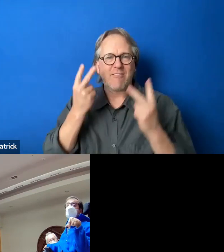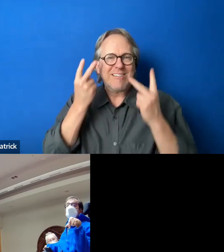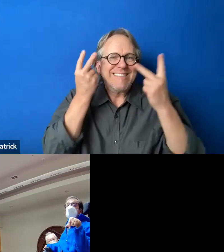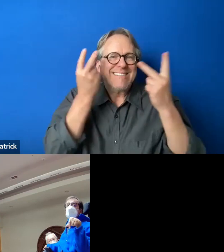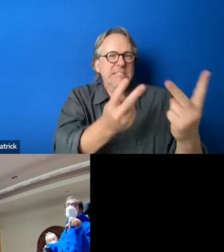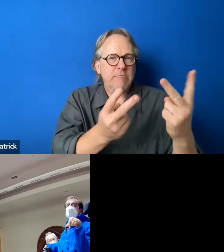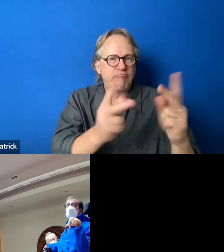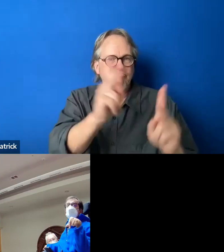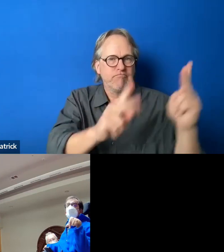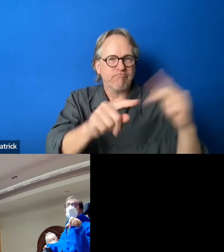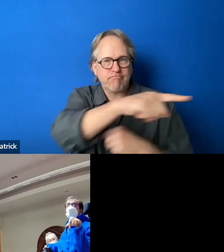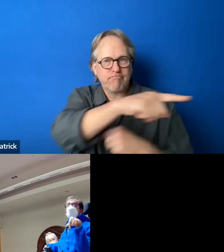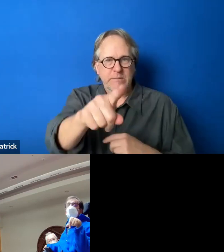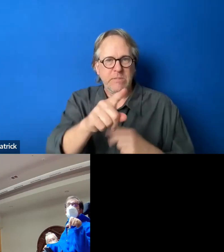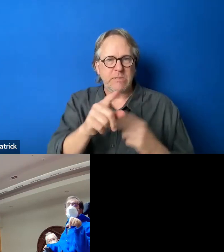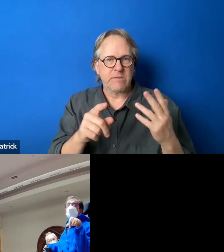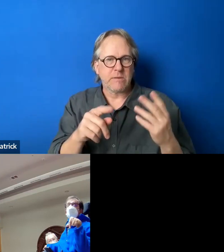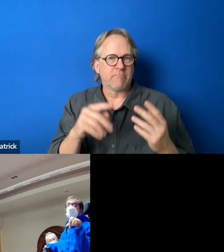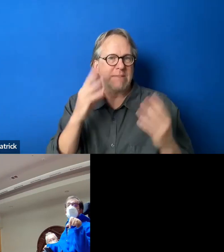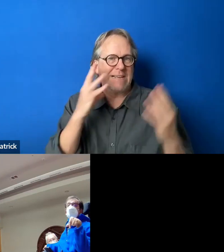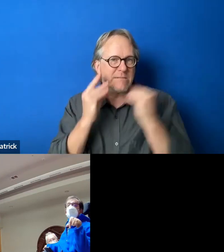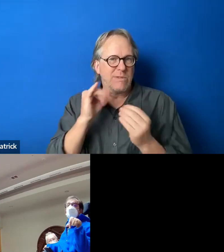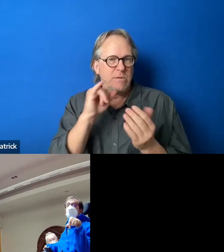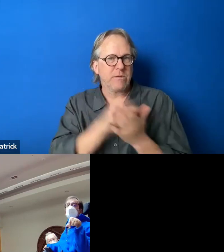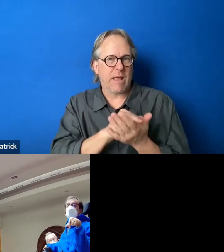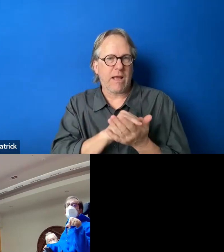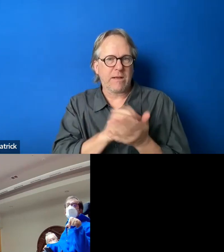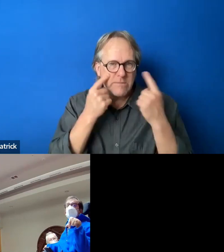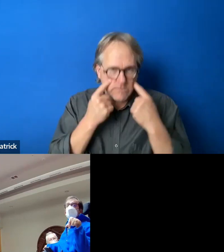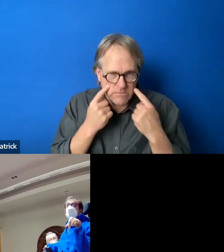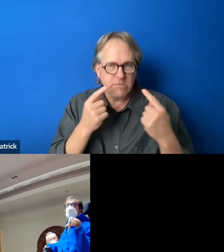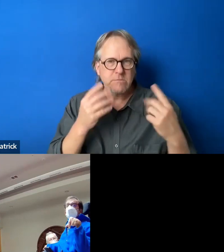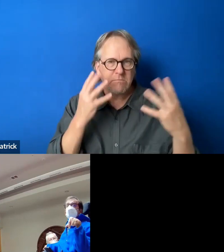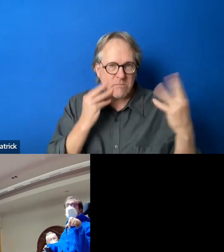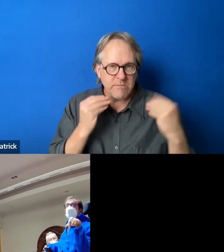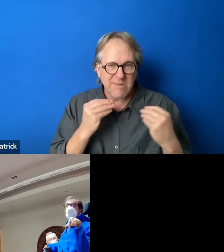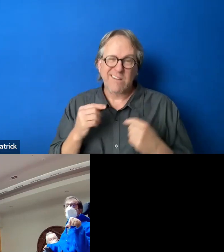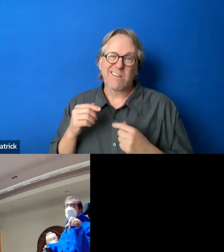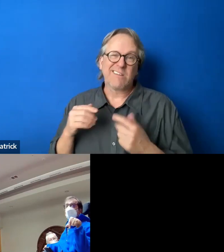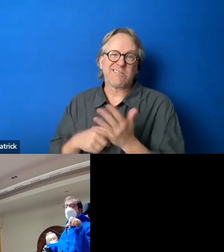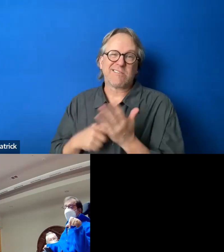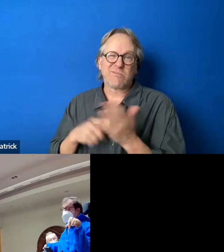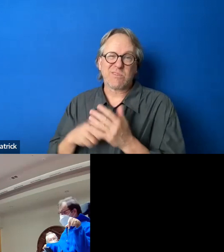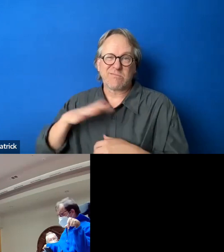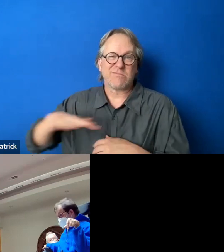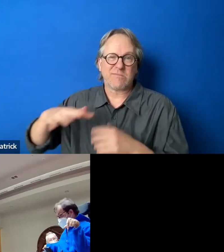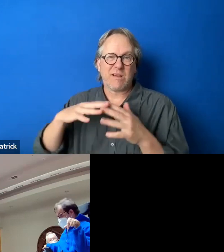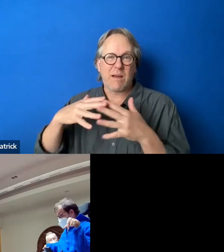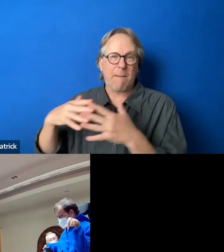people. And our society isn't always very charitable about that.